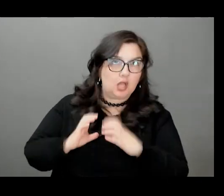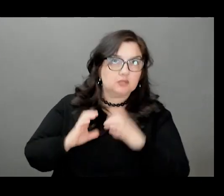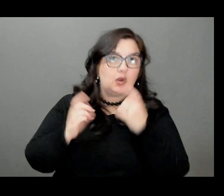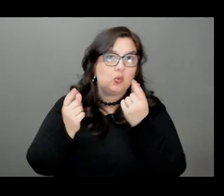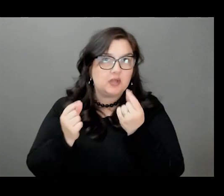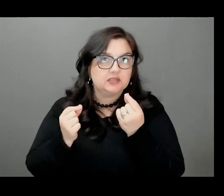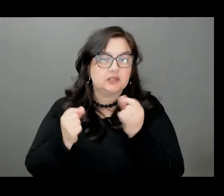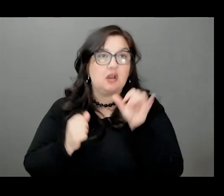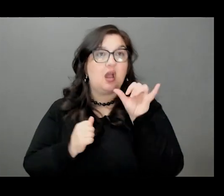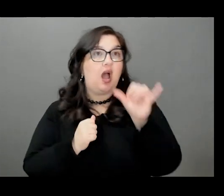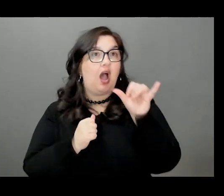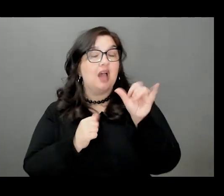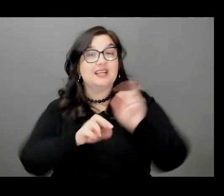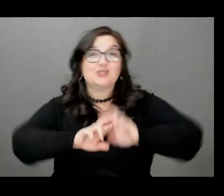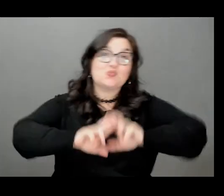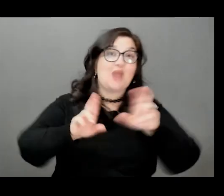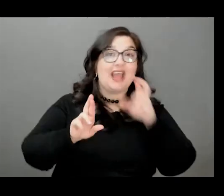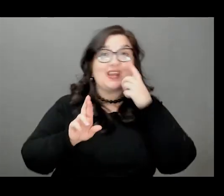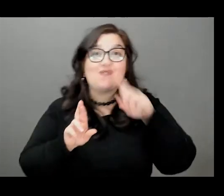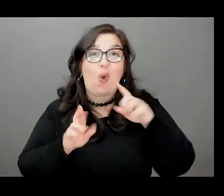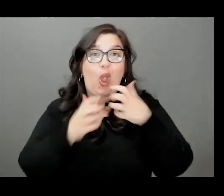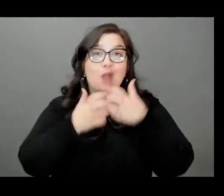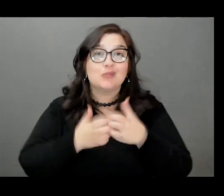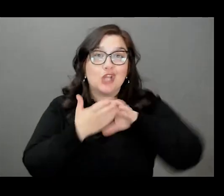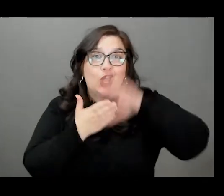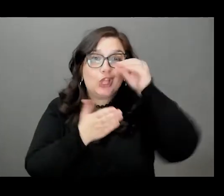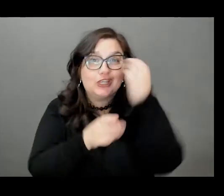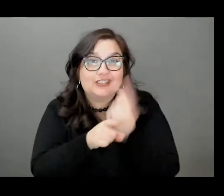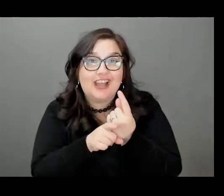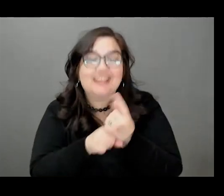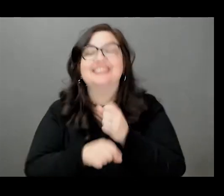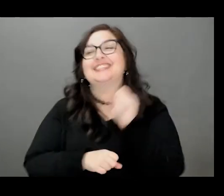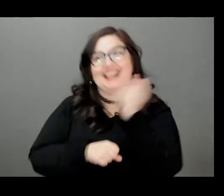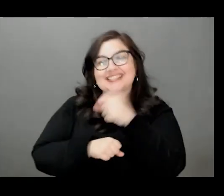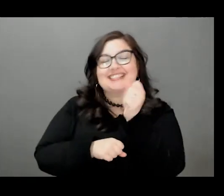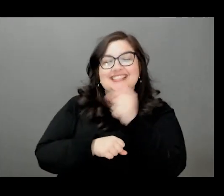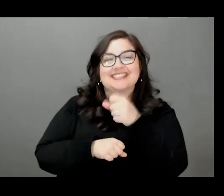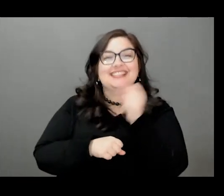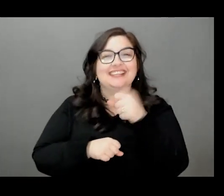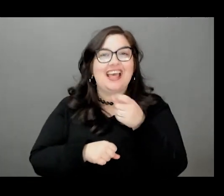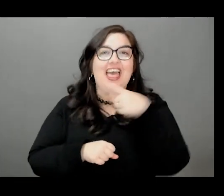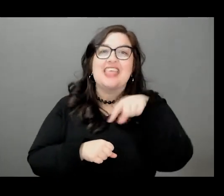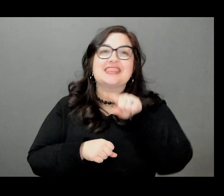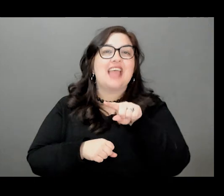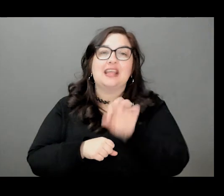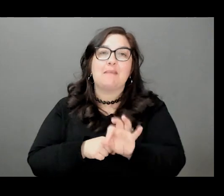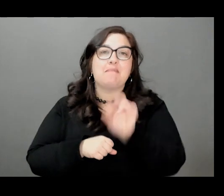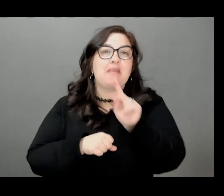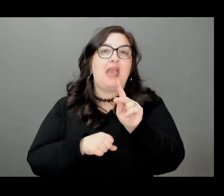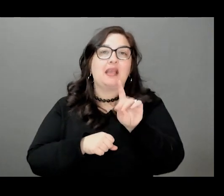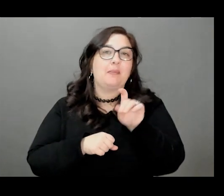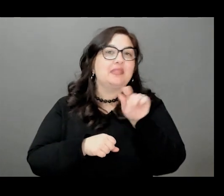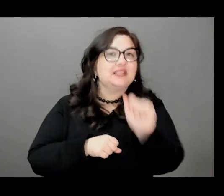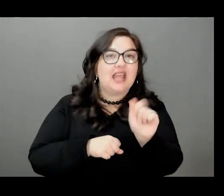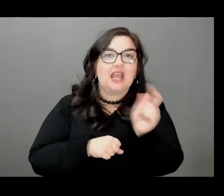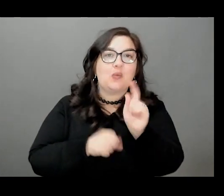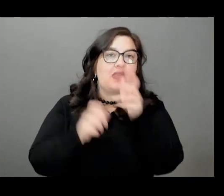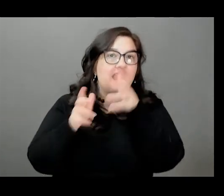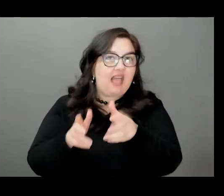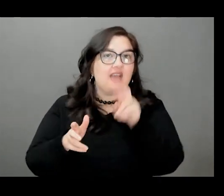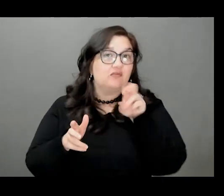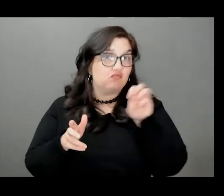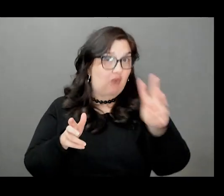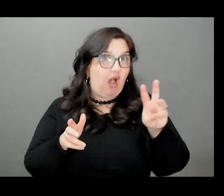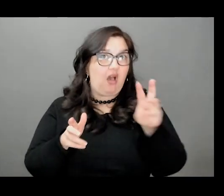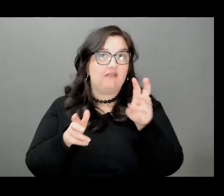of concludes the customer journey. End-to-end workflow. And now it's ready for machine learning, right? Data scientists can go on absolutely.